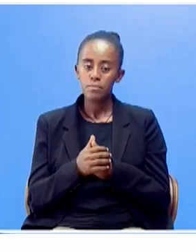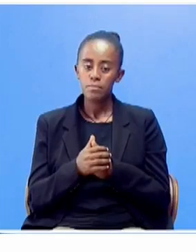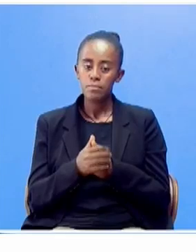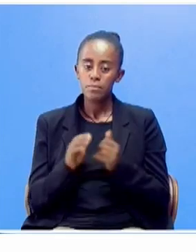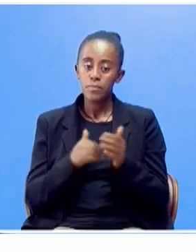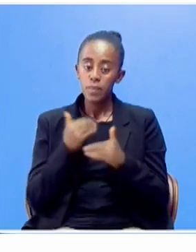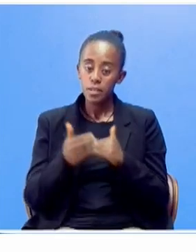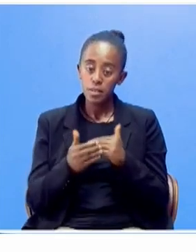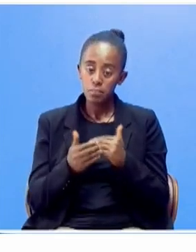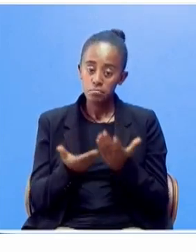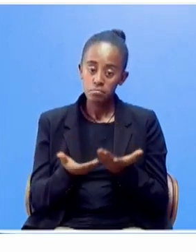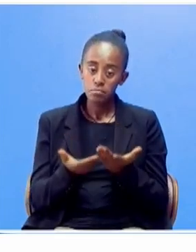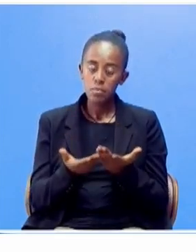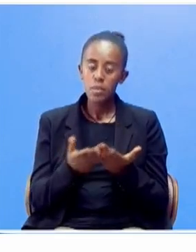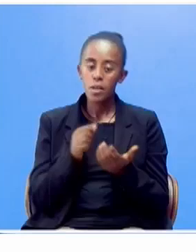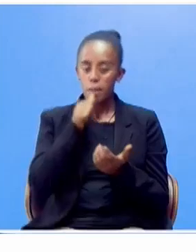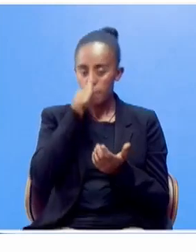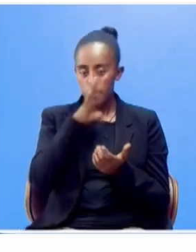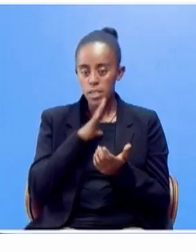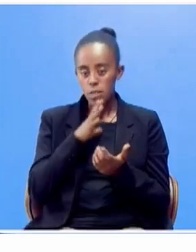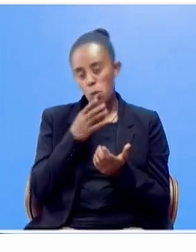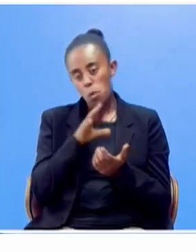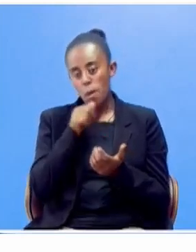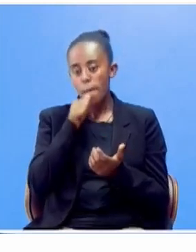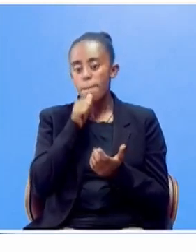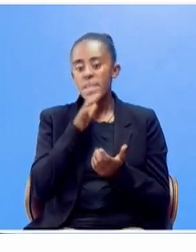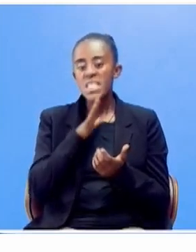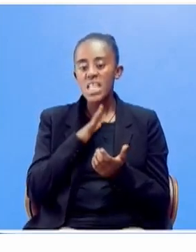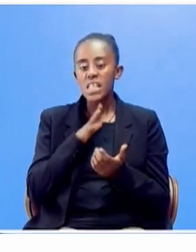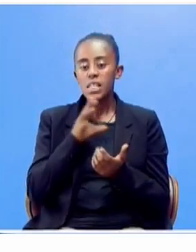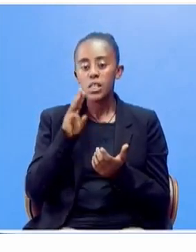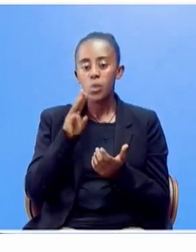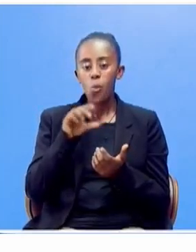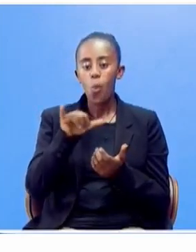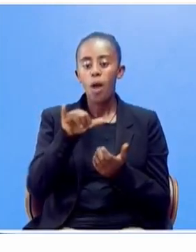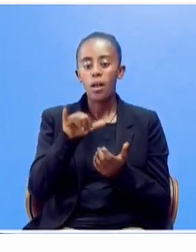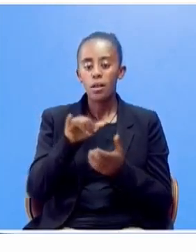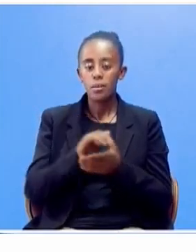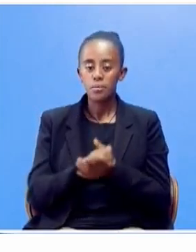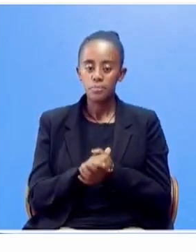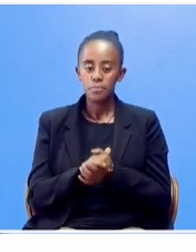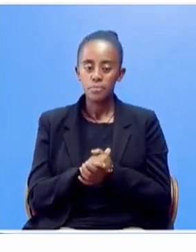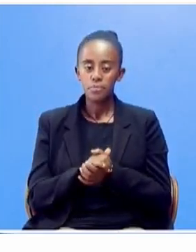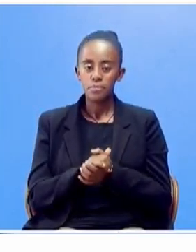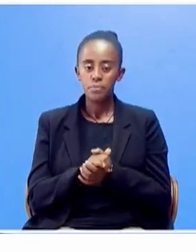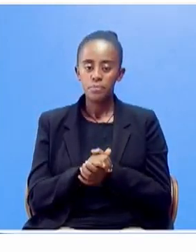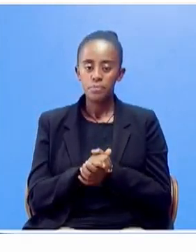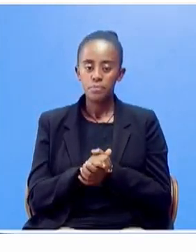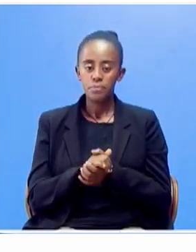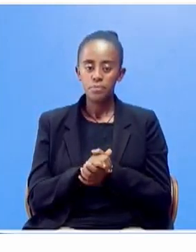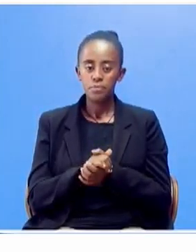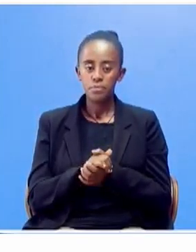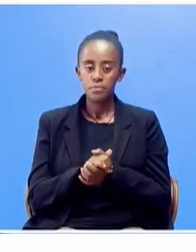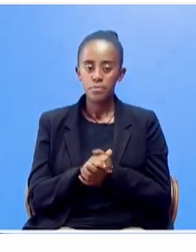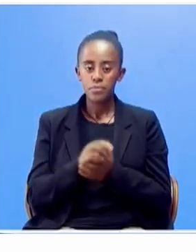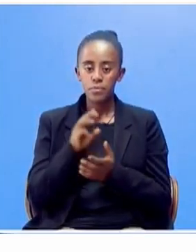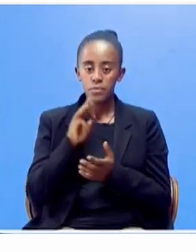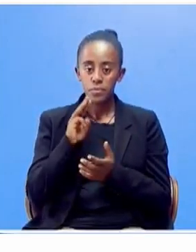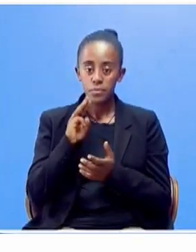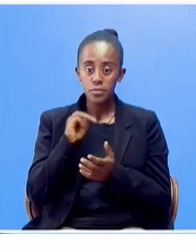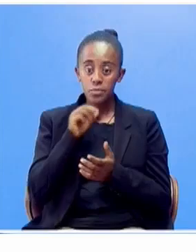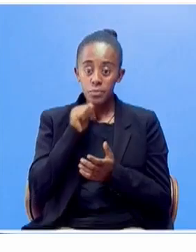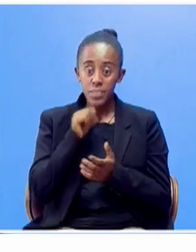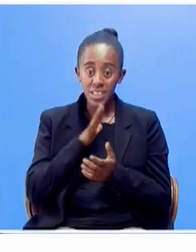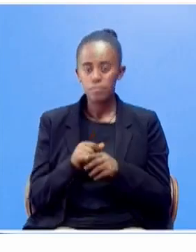Then here comes Mr. or Mrs. Y. Mrs. Y. Yes? Mrs. Y